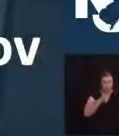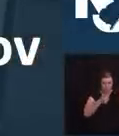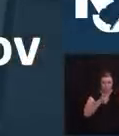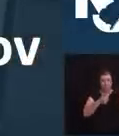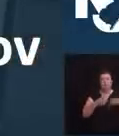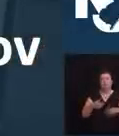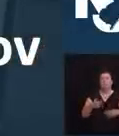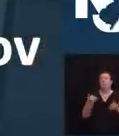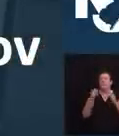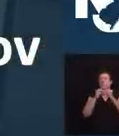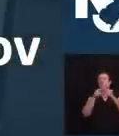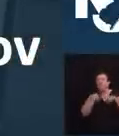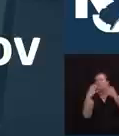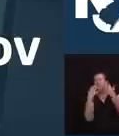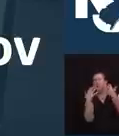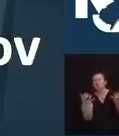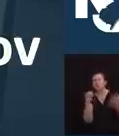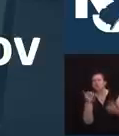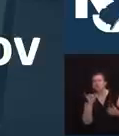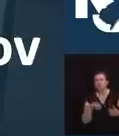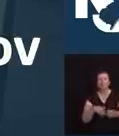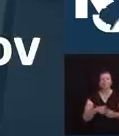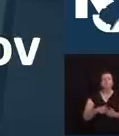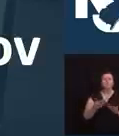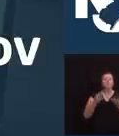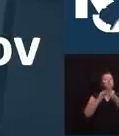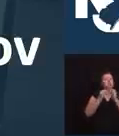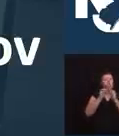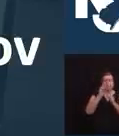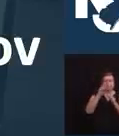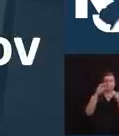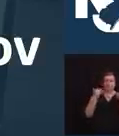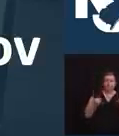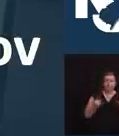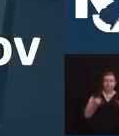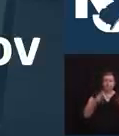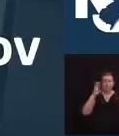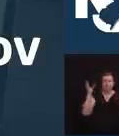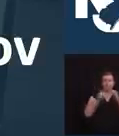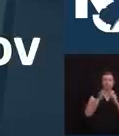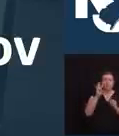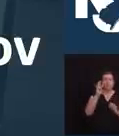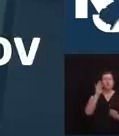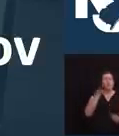jump right into the numbers. First up, this morning we are counting a total of